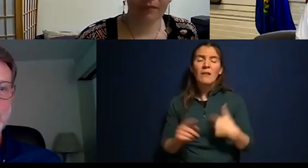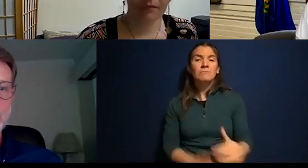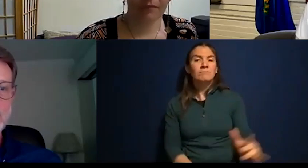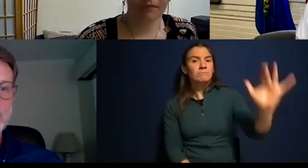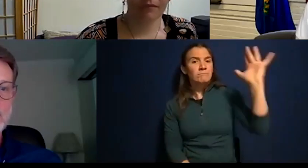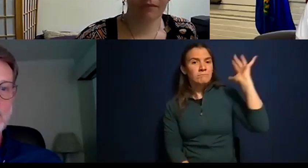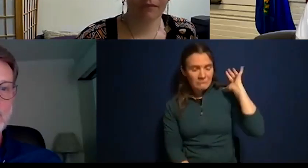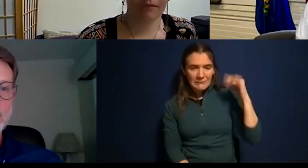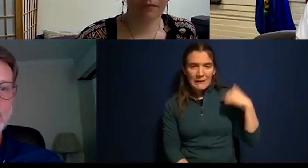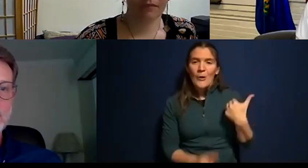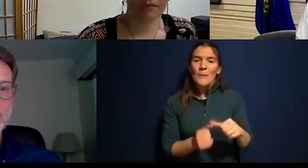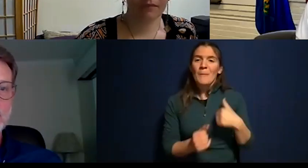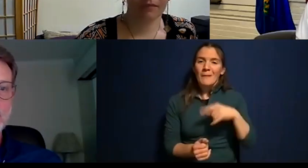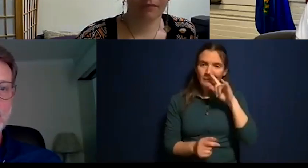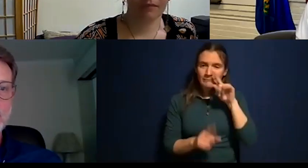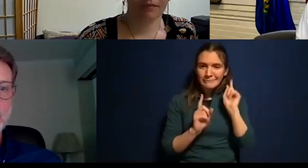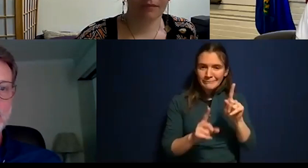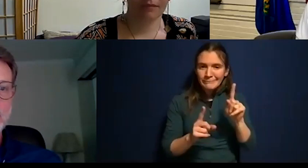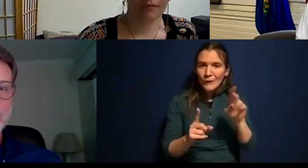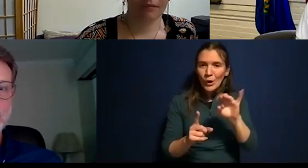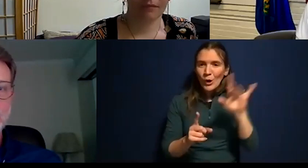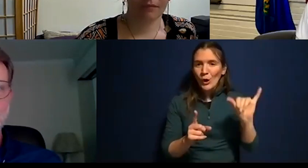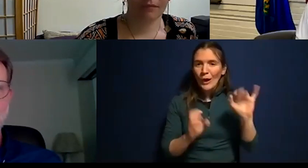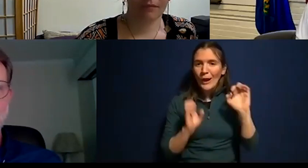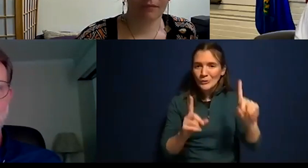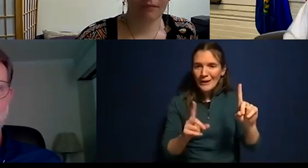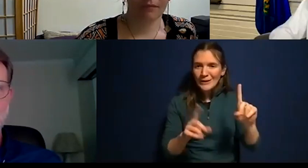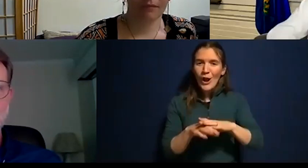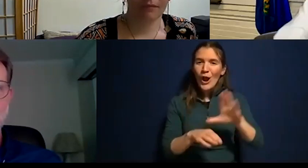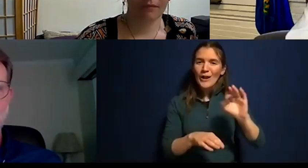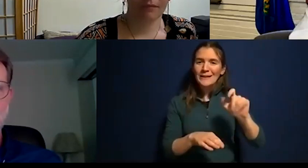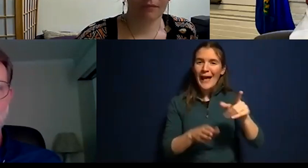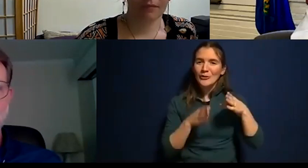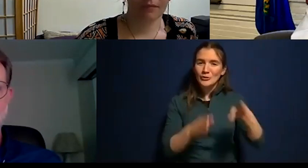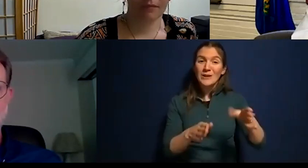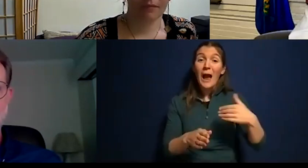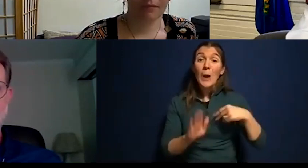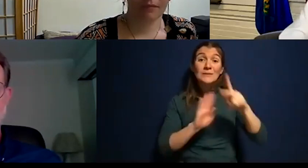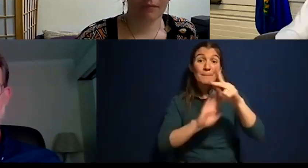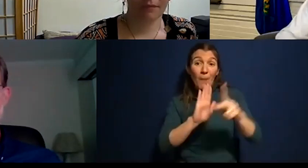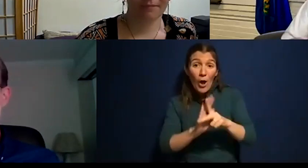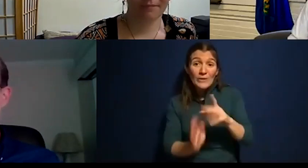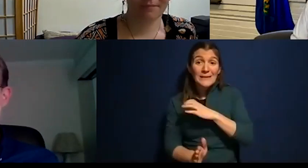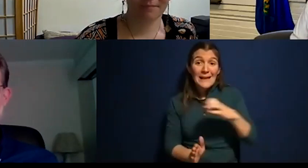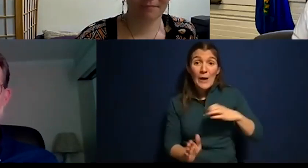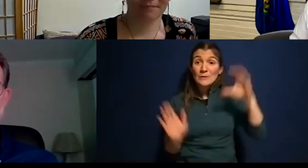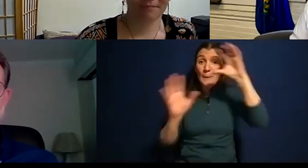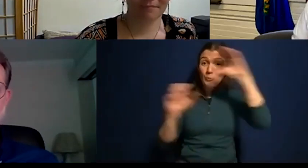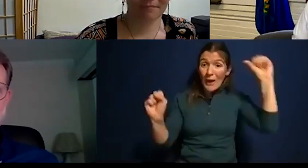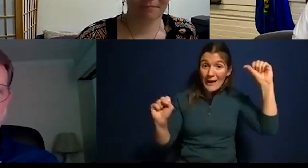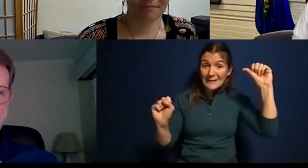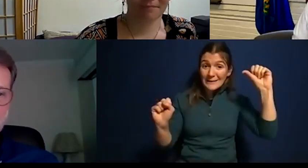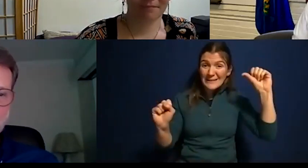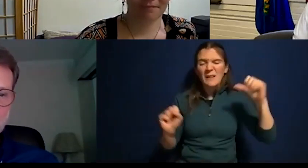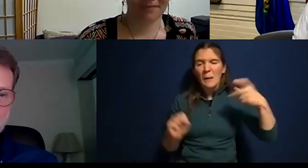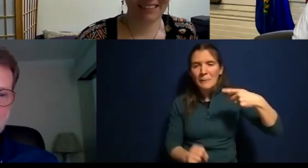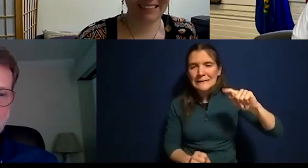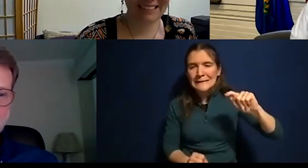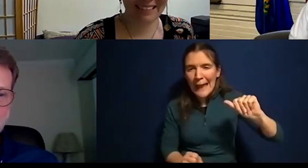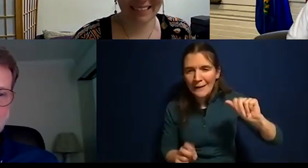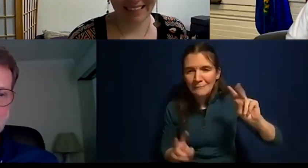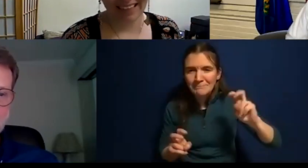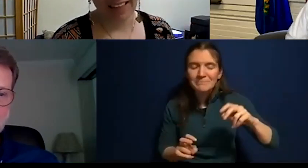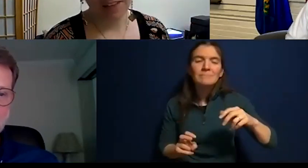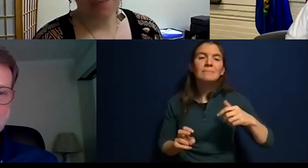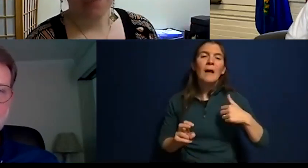was going to early education there on Canal Street. I was a policy council president, which basically that's a PTA president. And I had